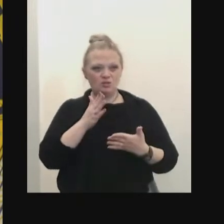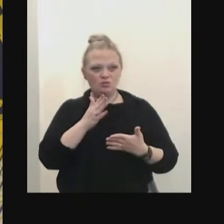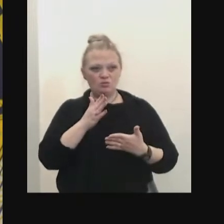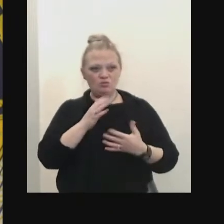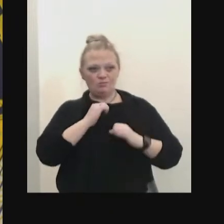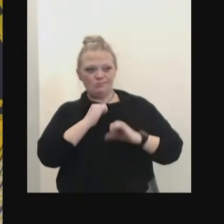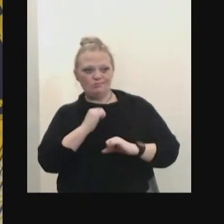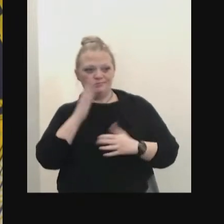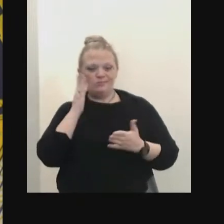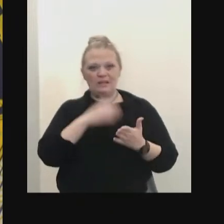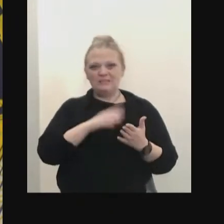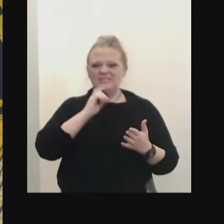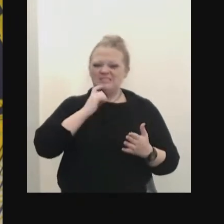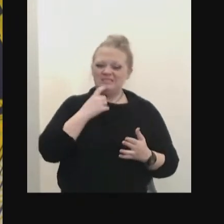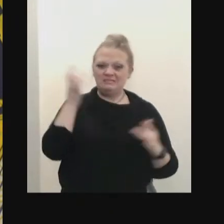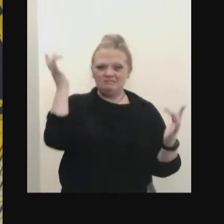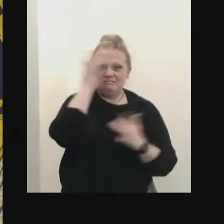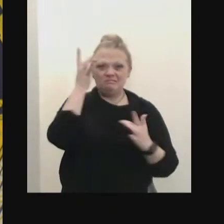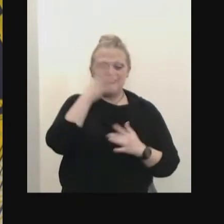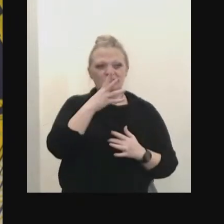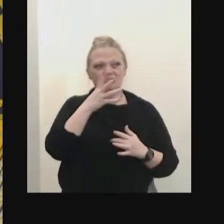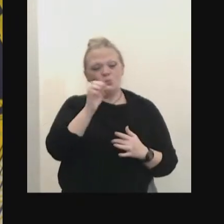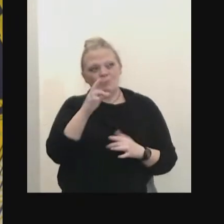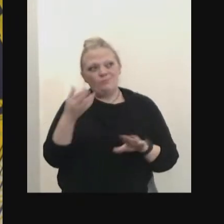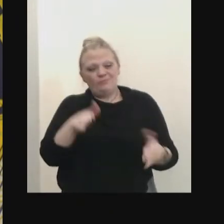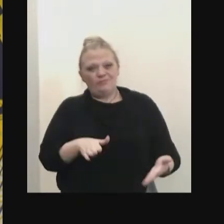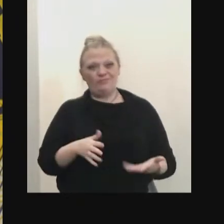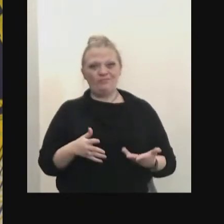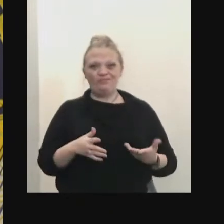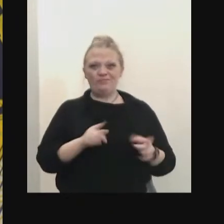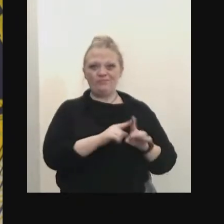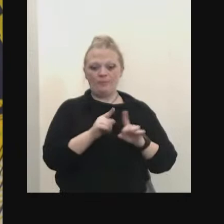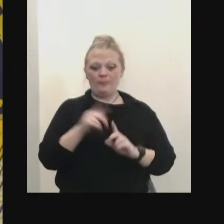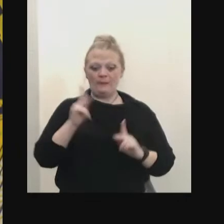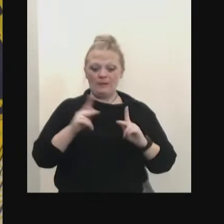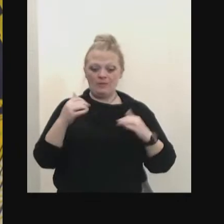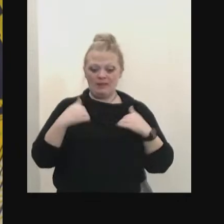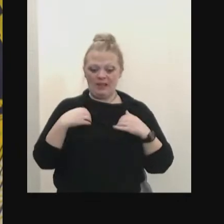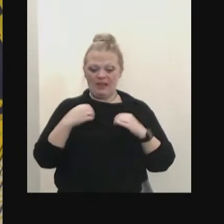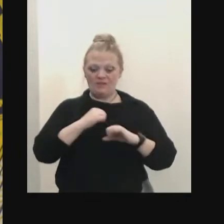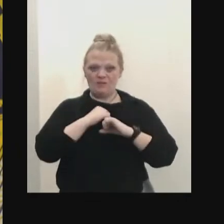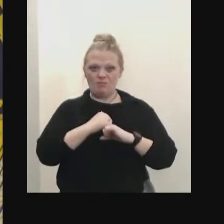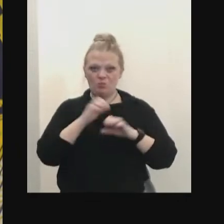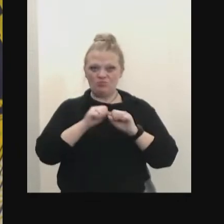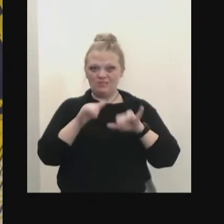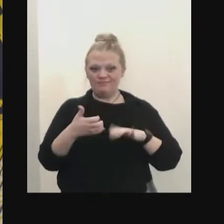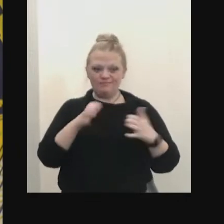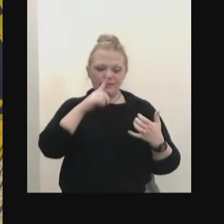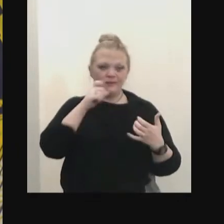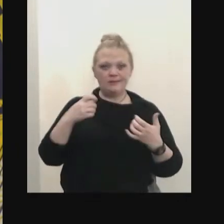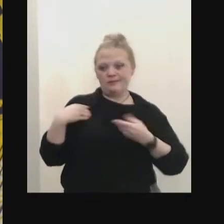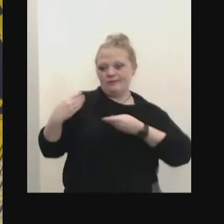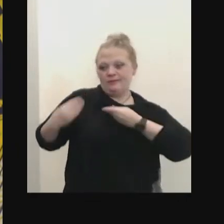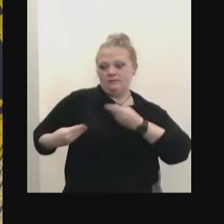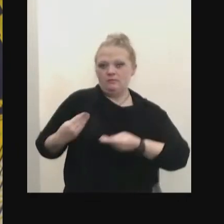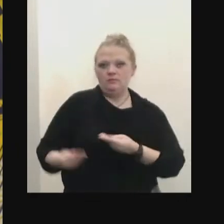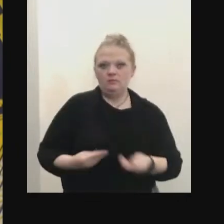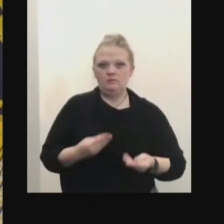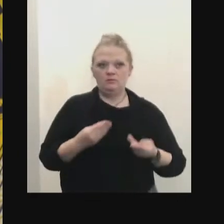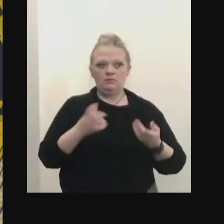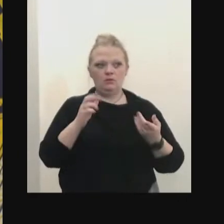And in addition to people who are immunocompromised because they have a hereditary disorder or they're